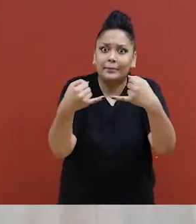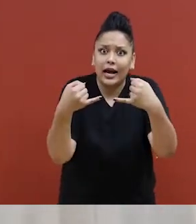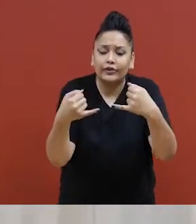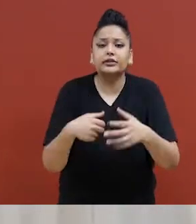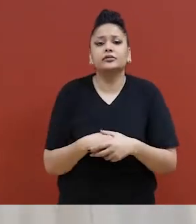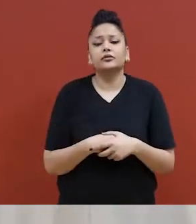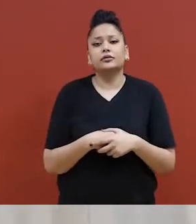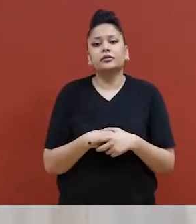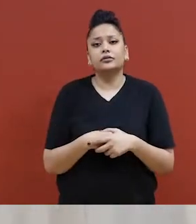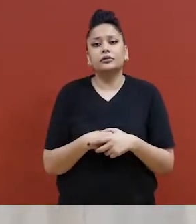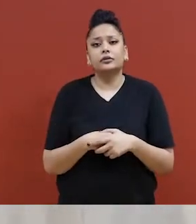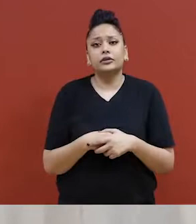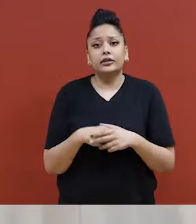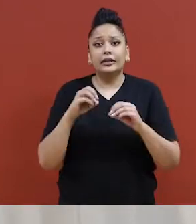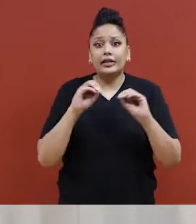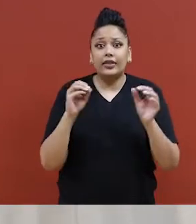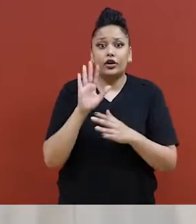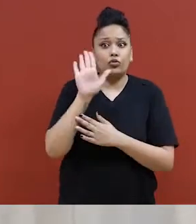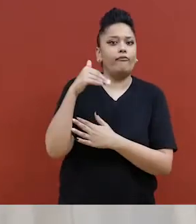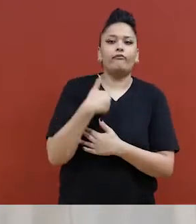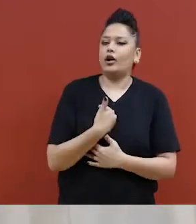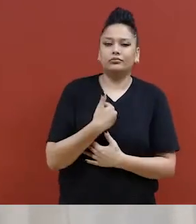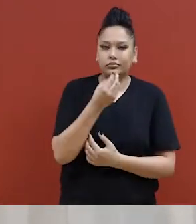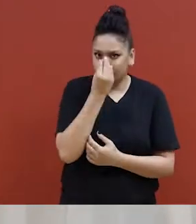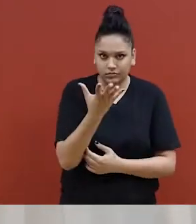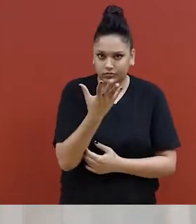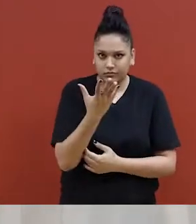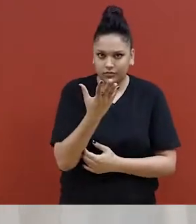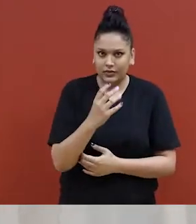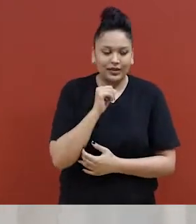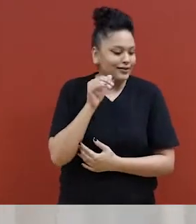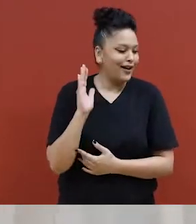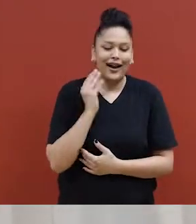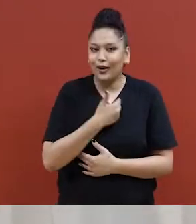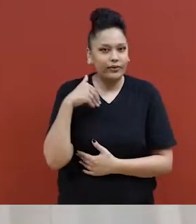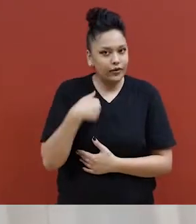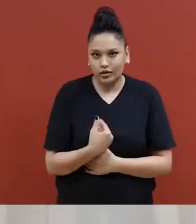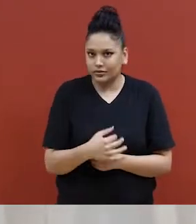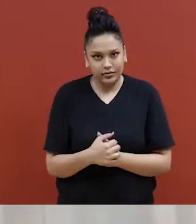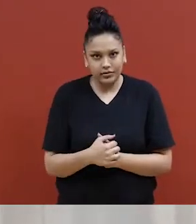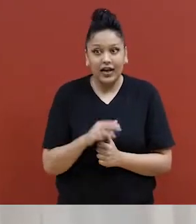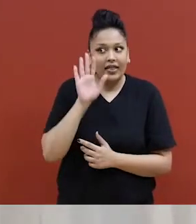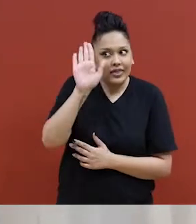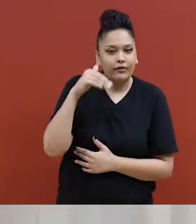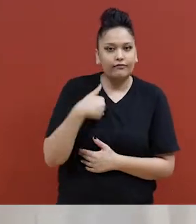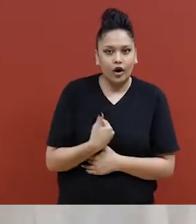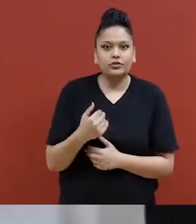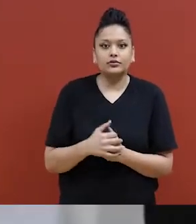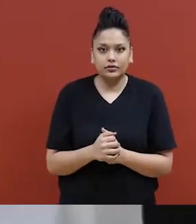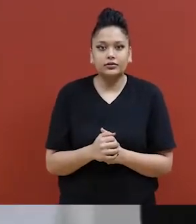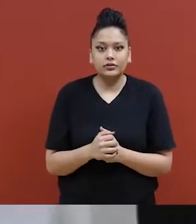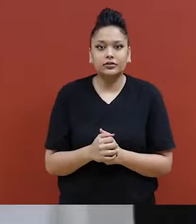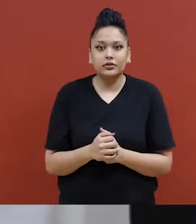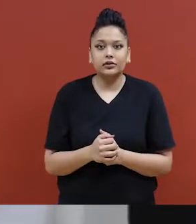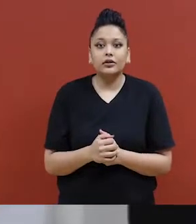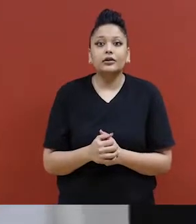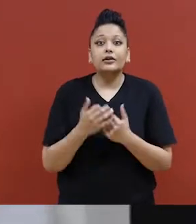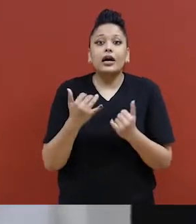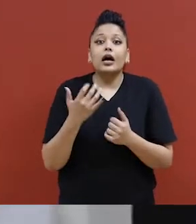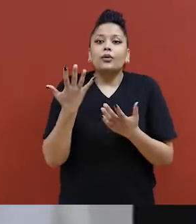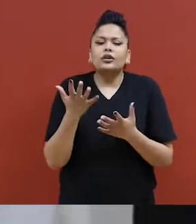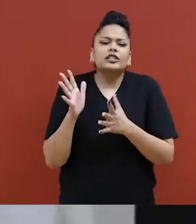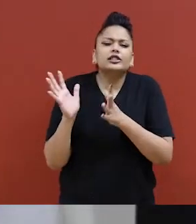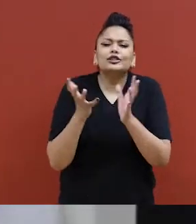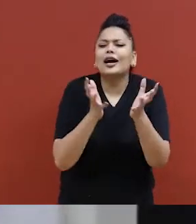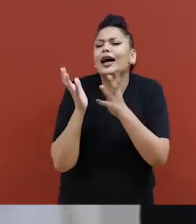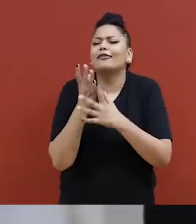what we want to be really clear of, it's their fault, not ours. So we're going to do a little bit